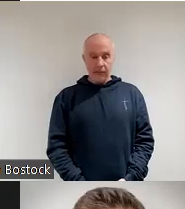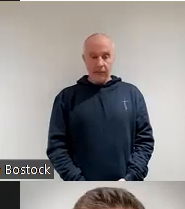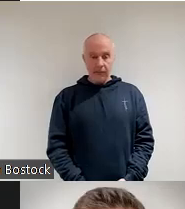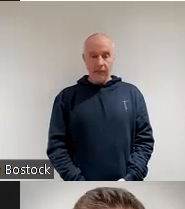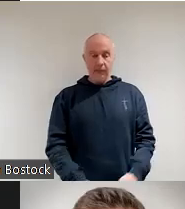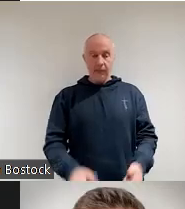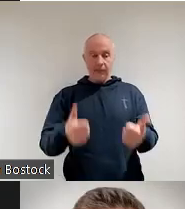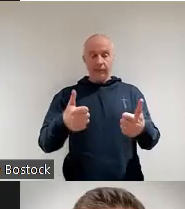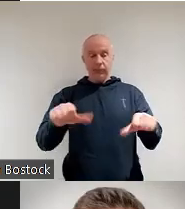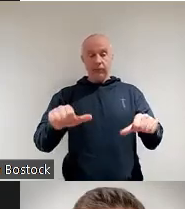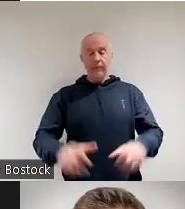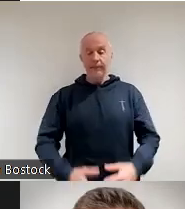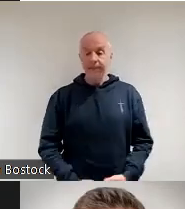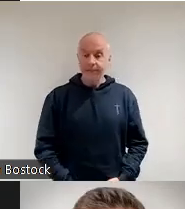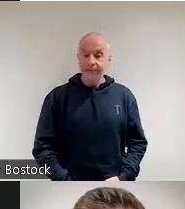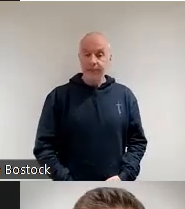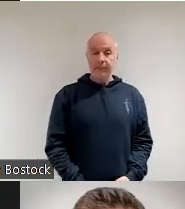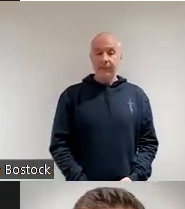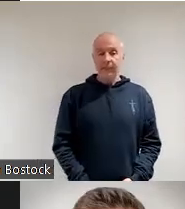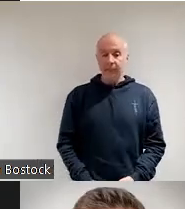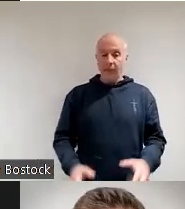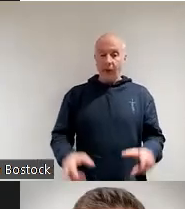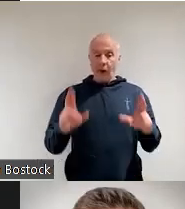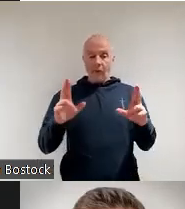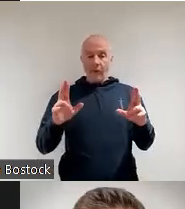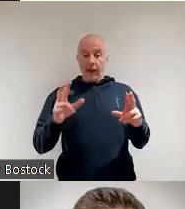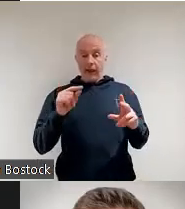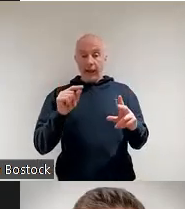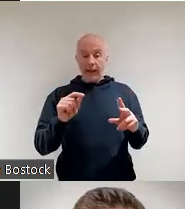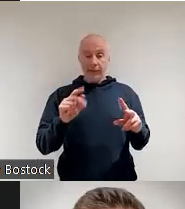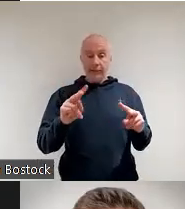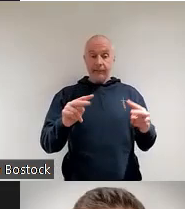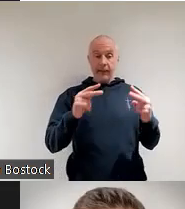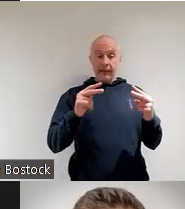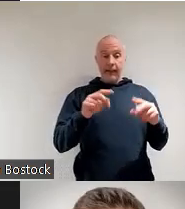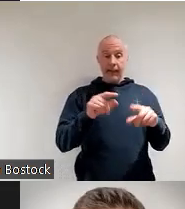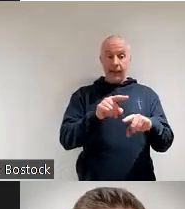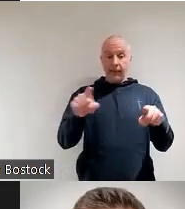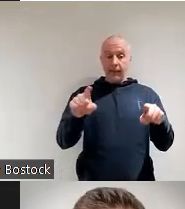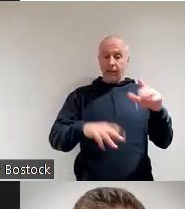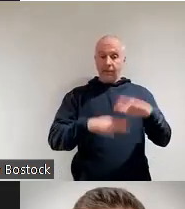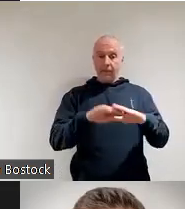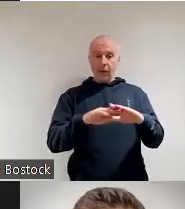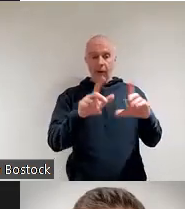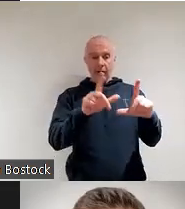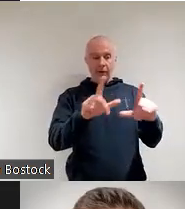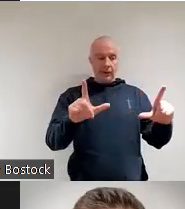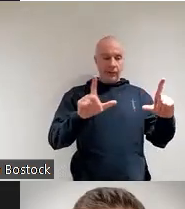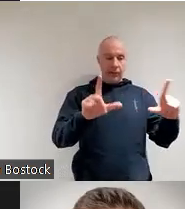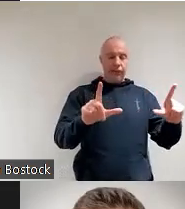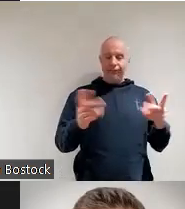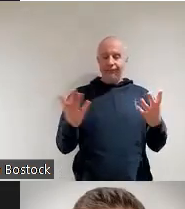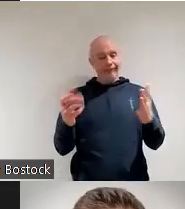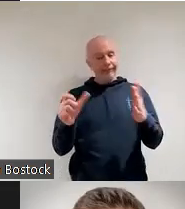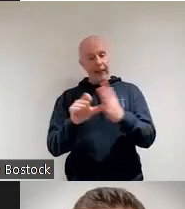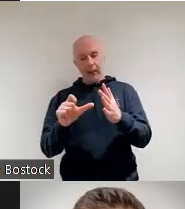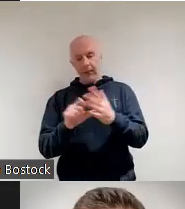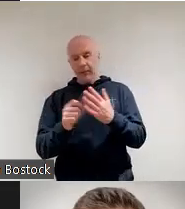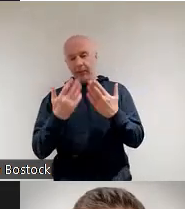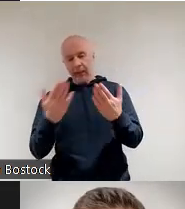Right, okay. I hope that you can see my full slide screen now. If there's any problem, please let me